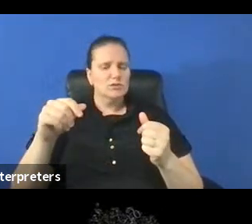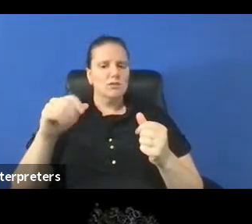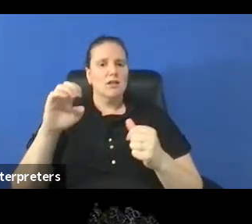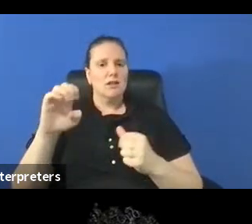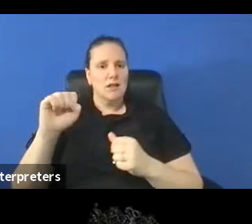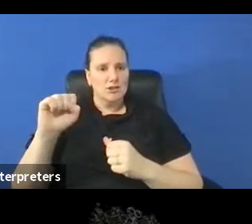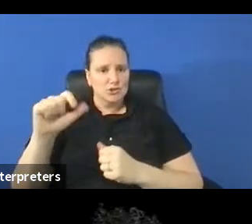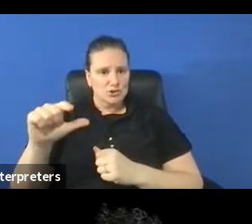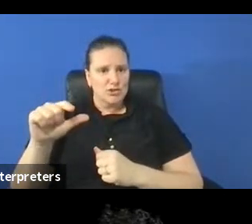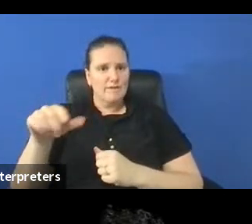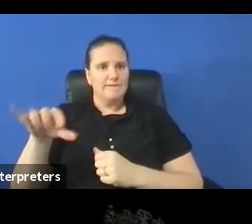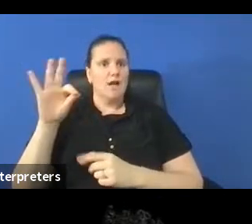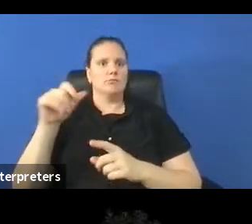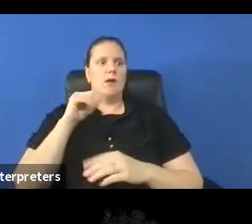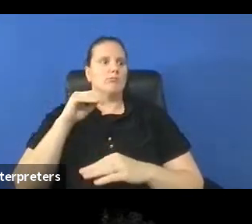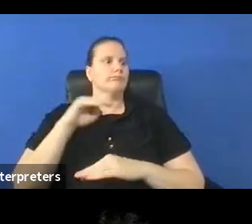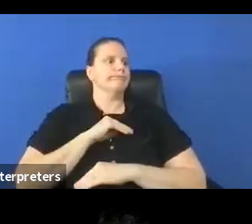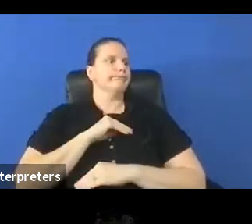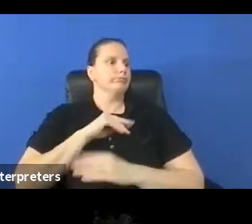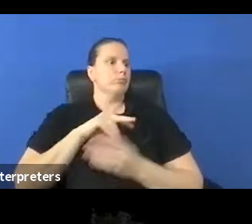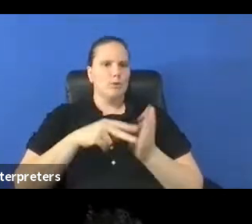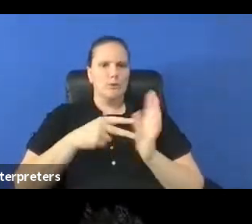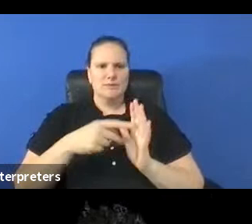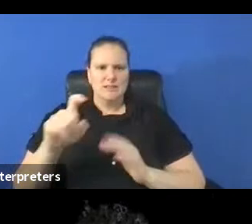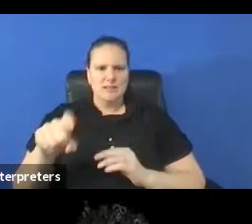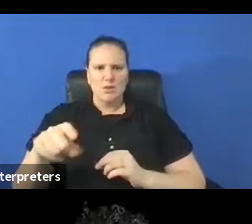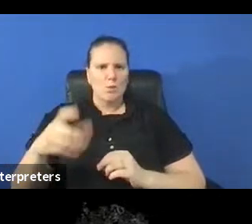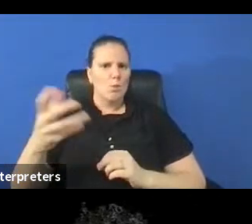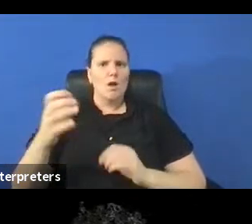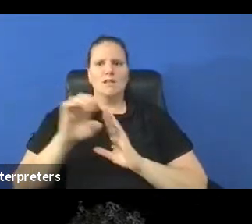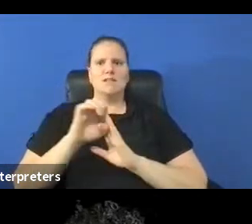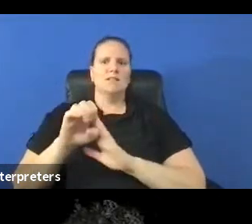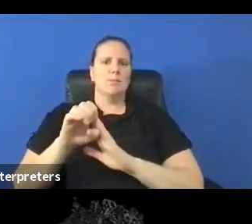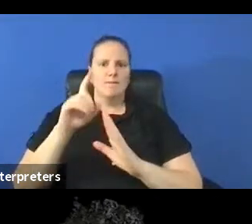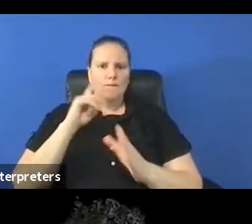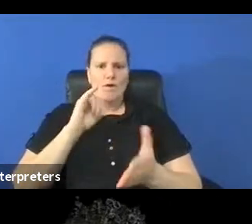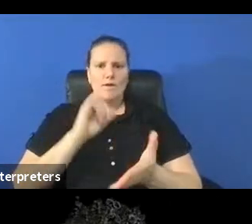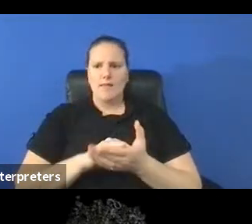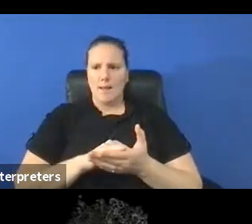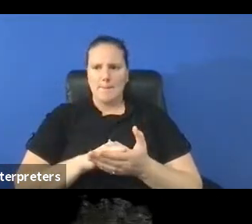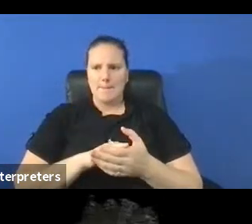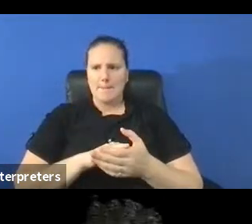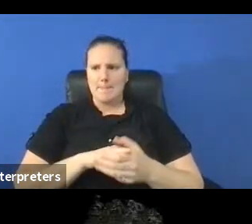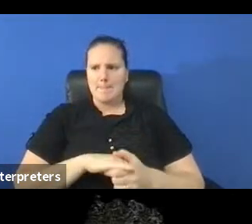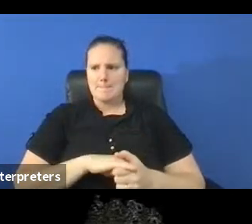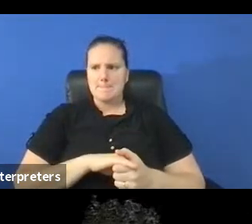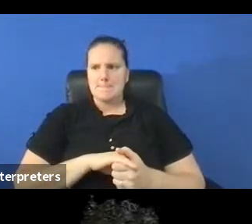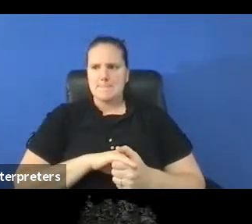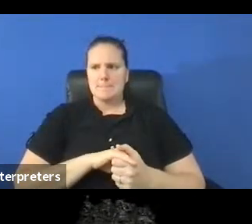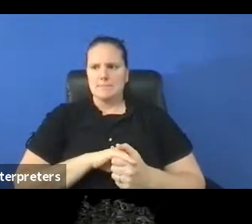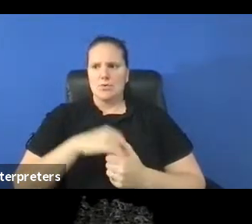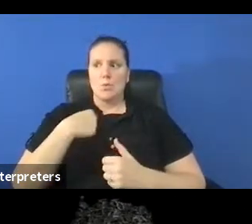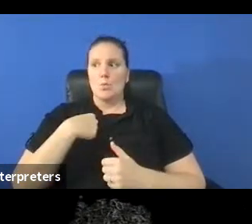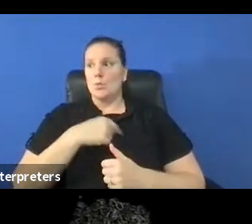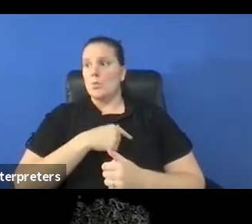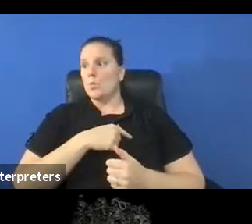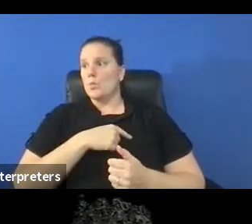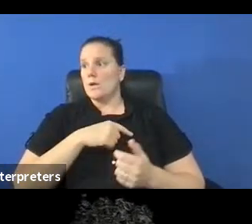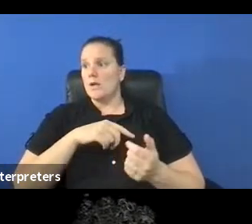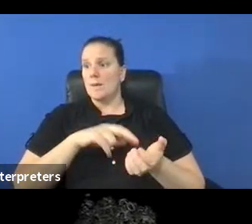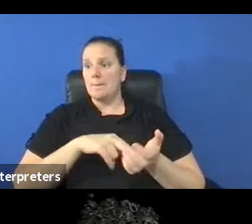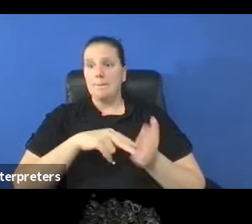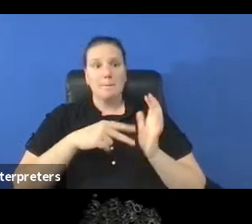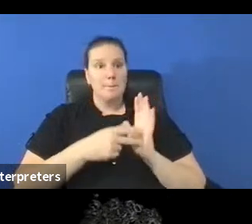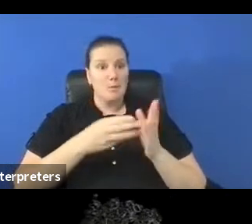would have found not to meet the purpose and need? Or what are some examples of solutions that would? Like, are we talking about, were